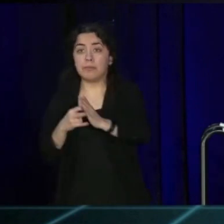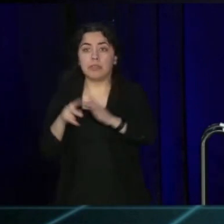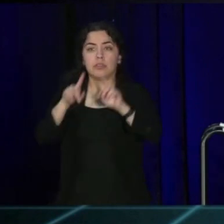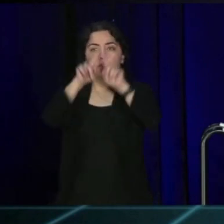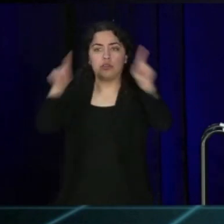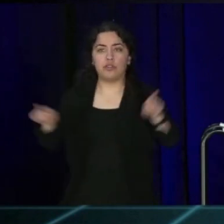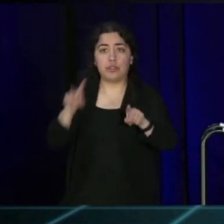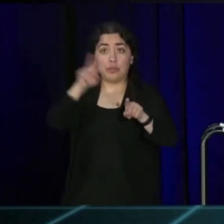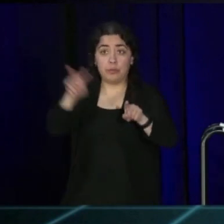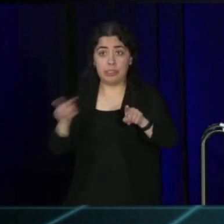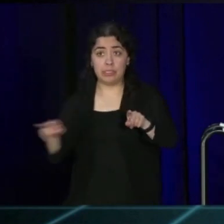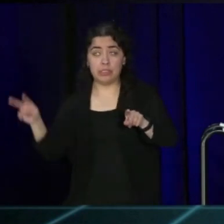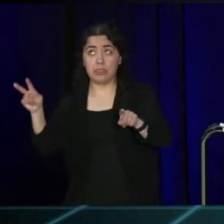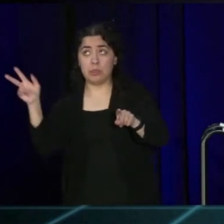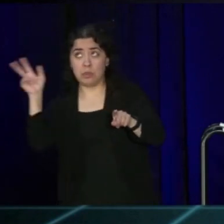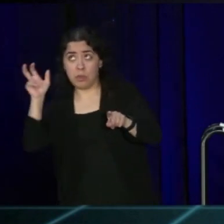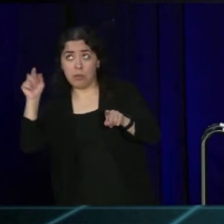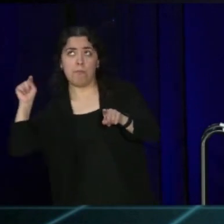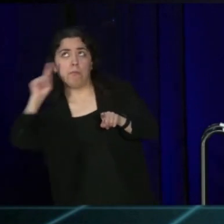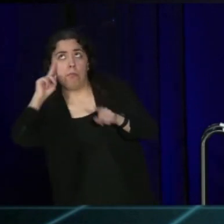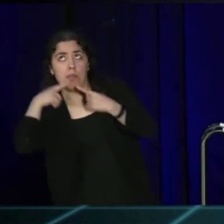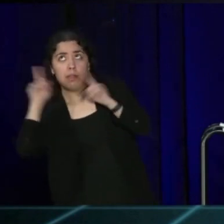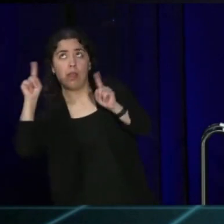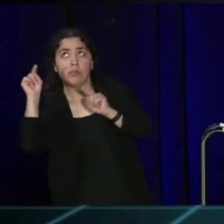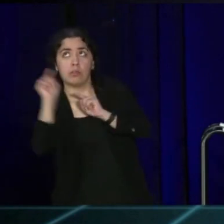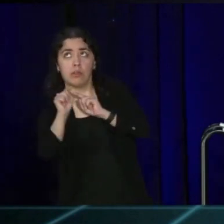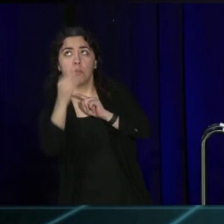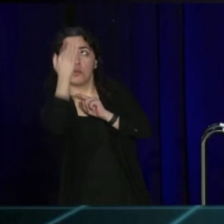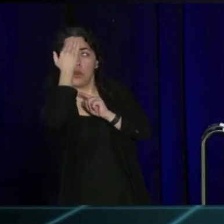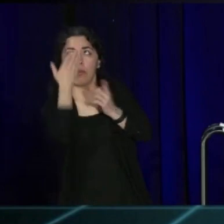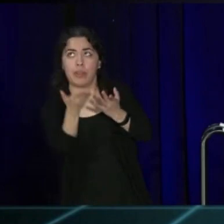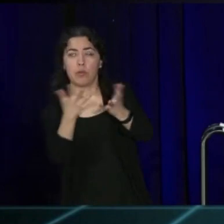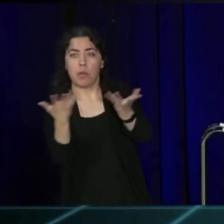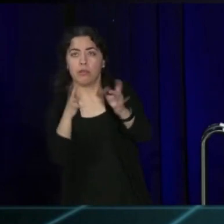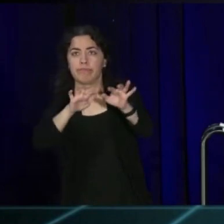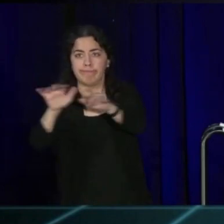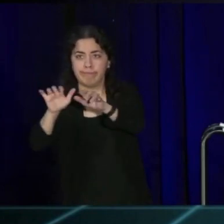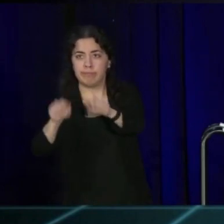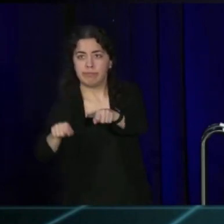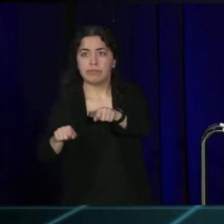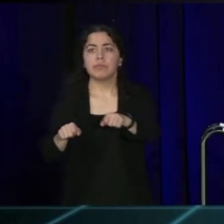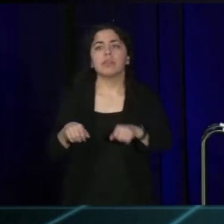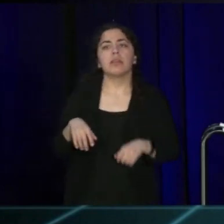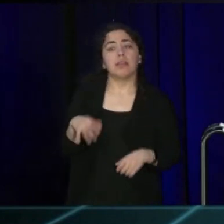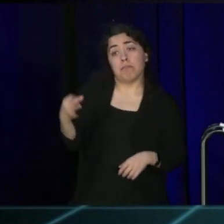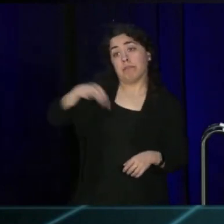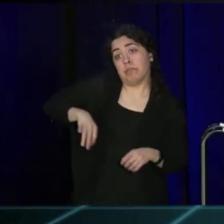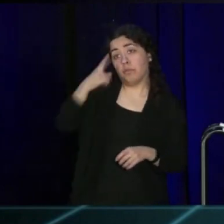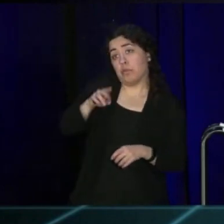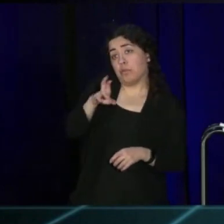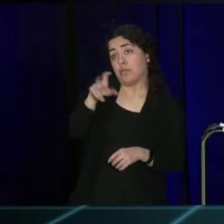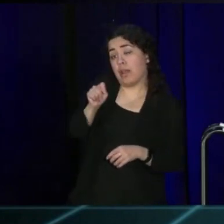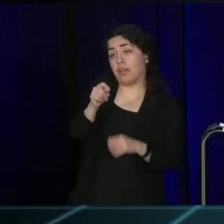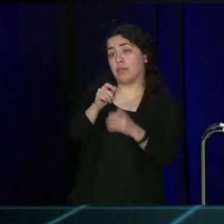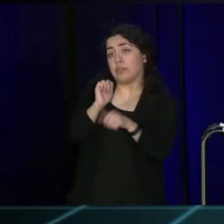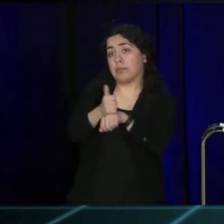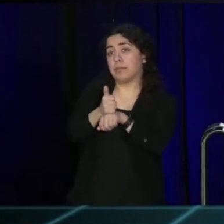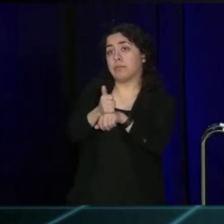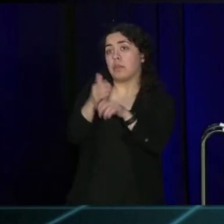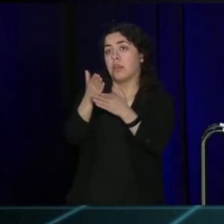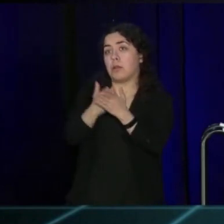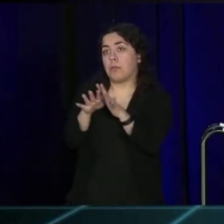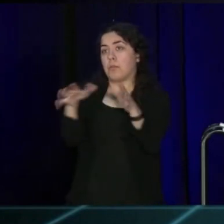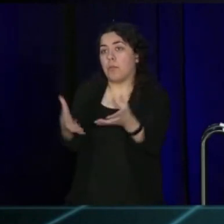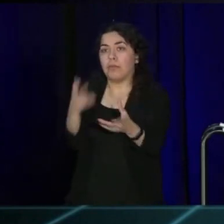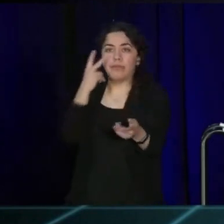the page. It also can be really handy in React to create a component for specifically this purpose, something like visually